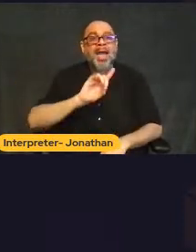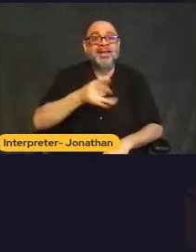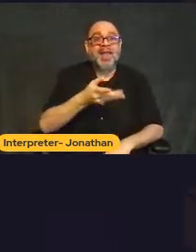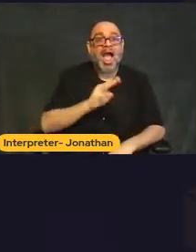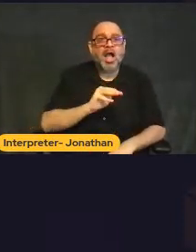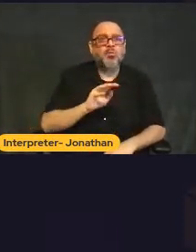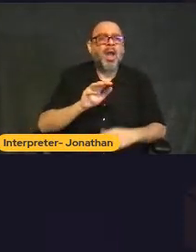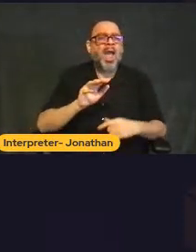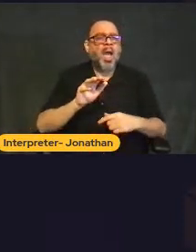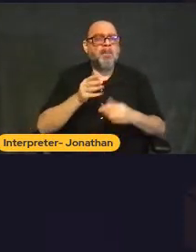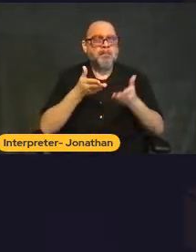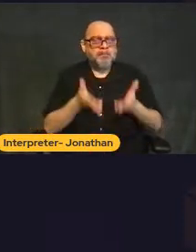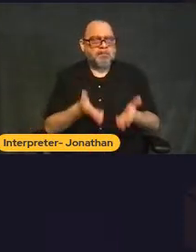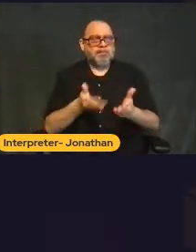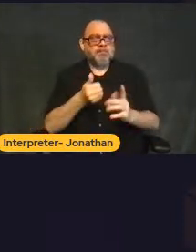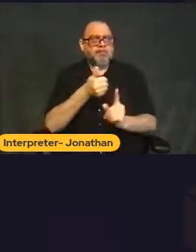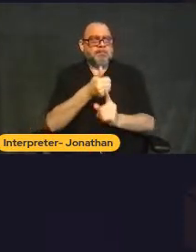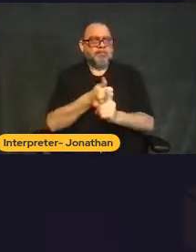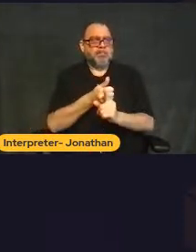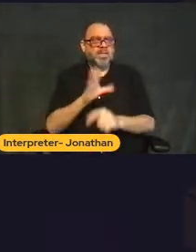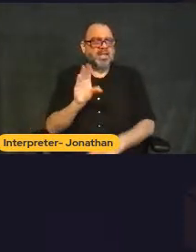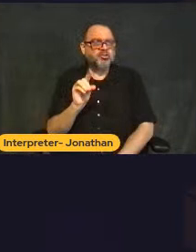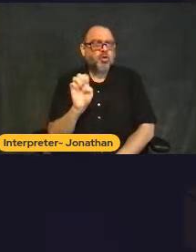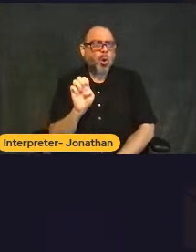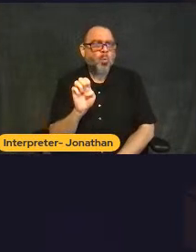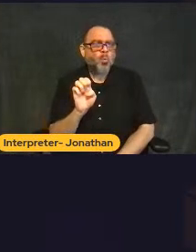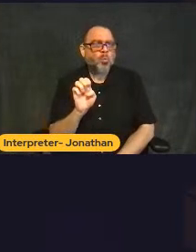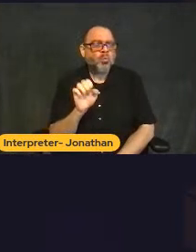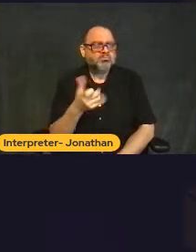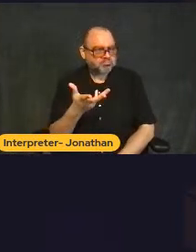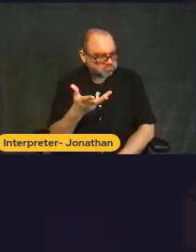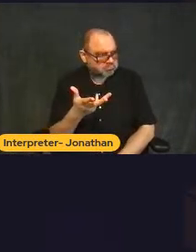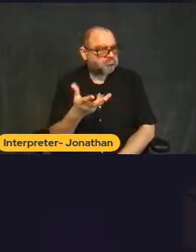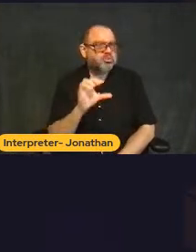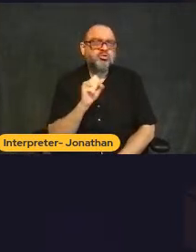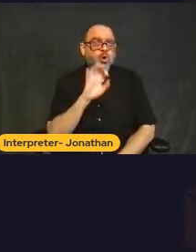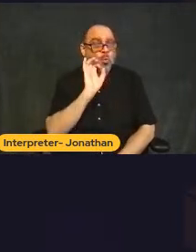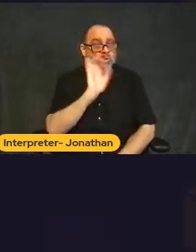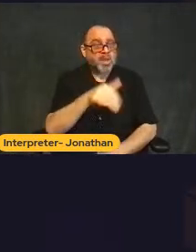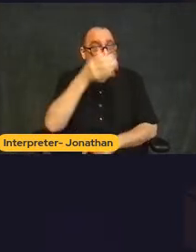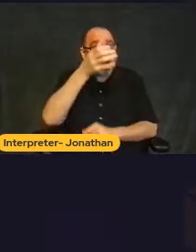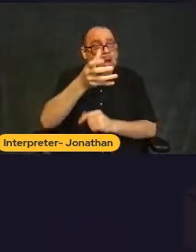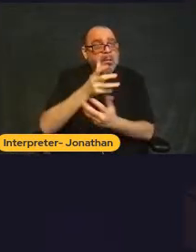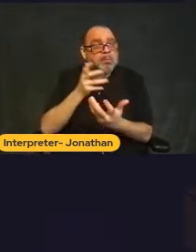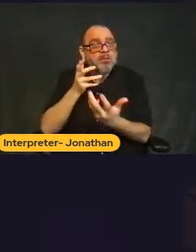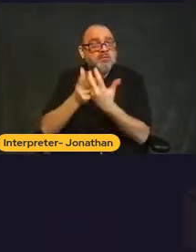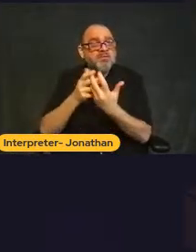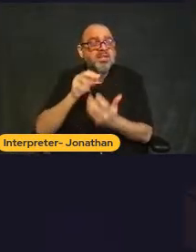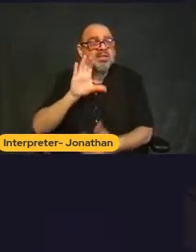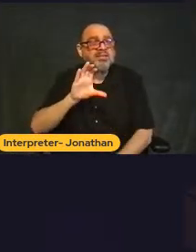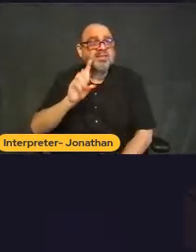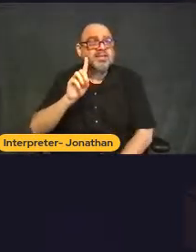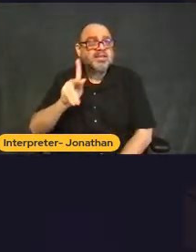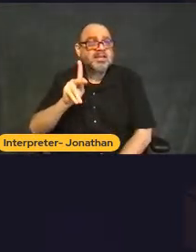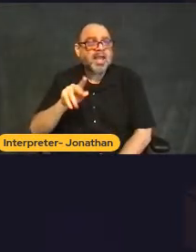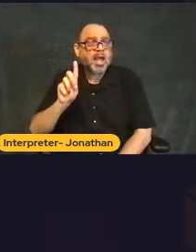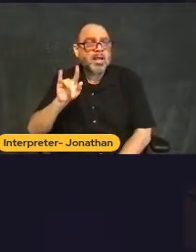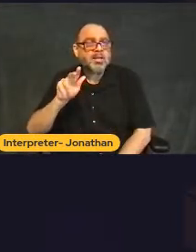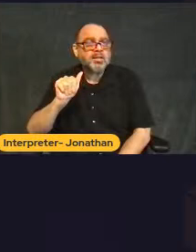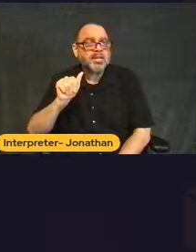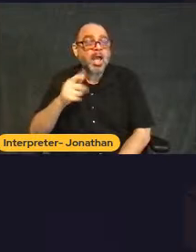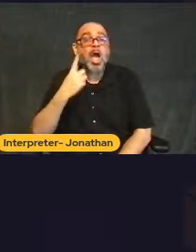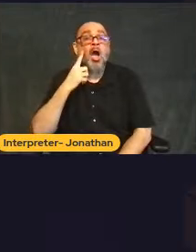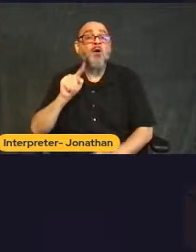was wondering, how does diagram as code fit into CDK-Dia? And for this